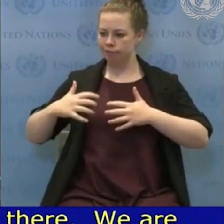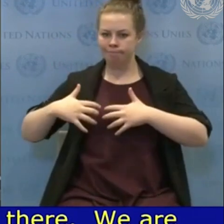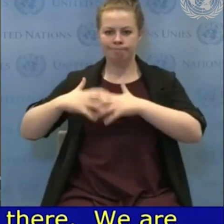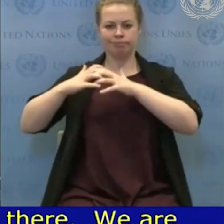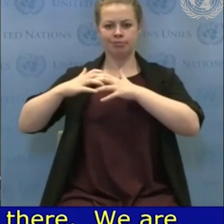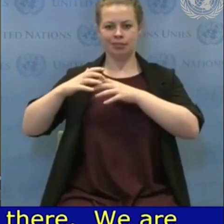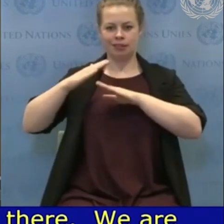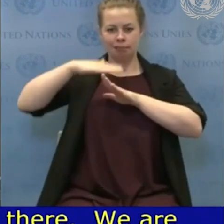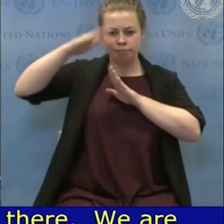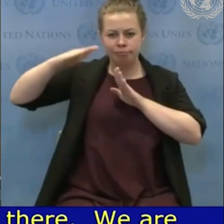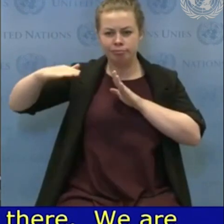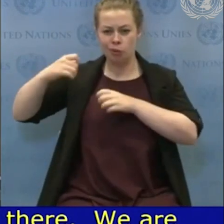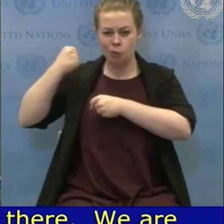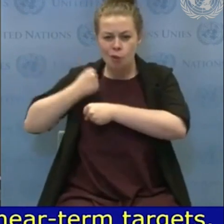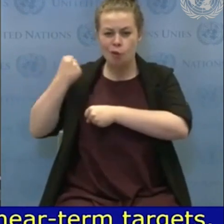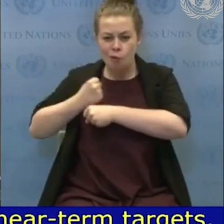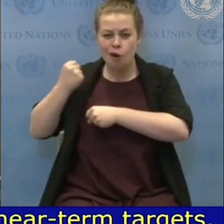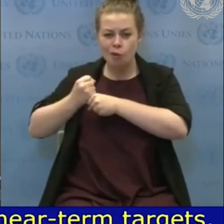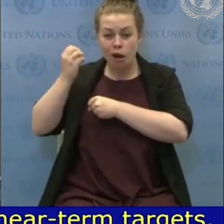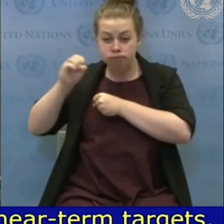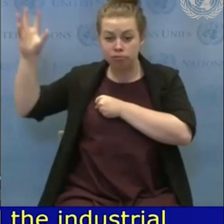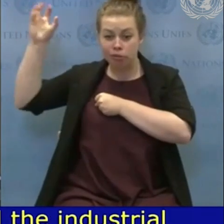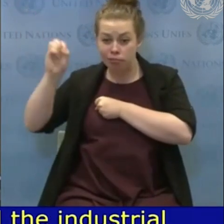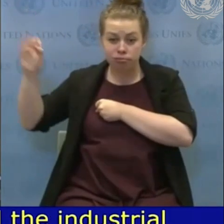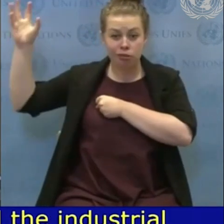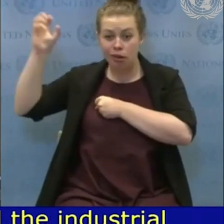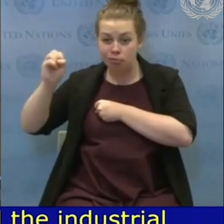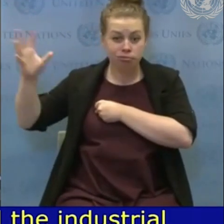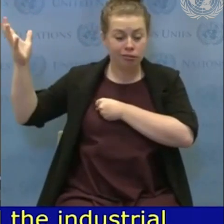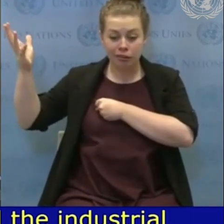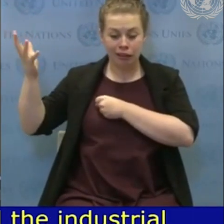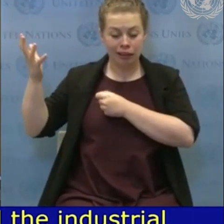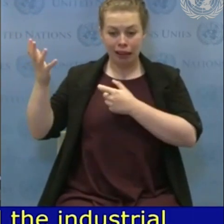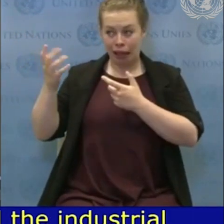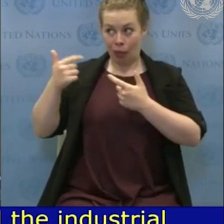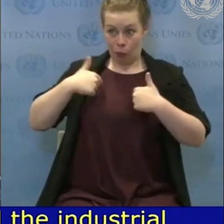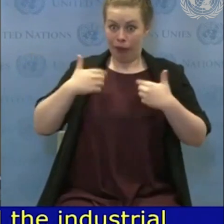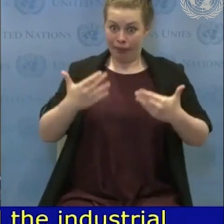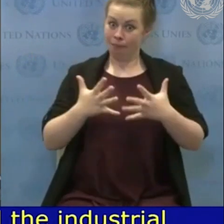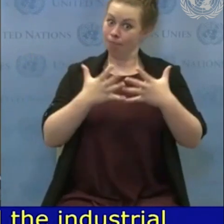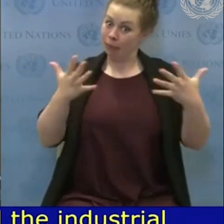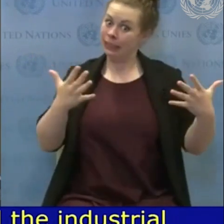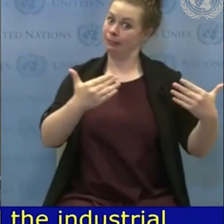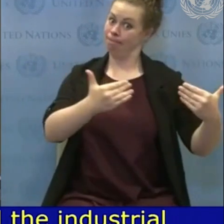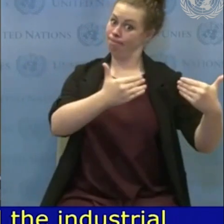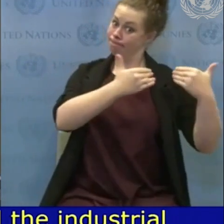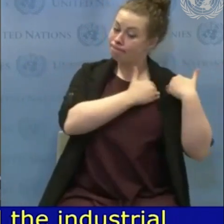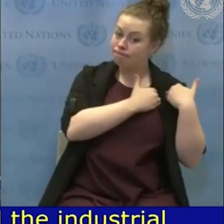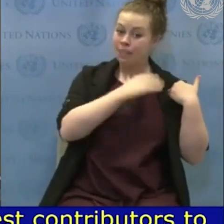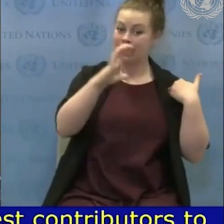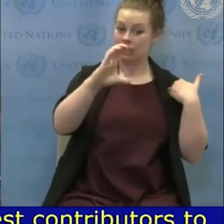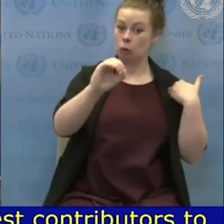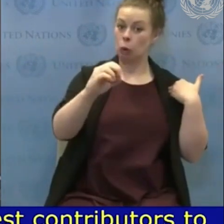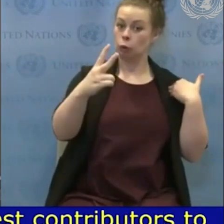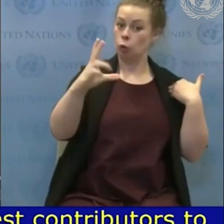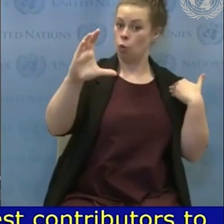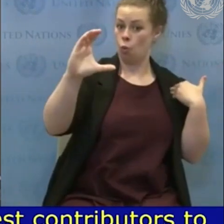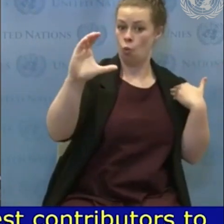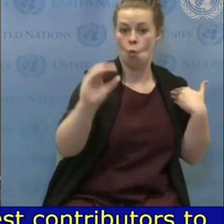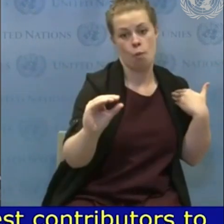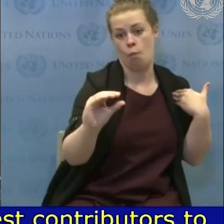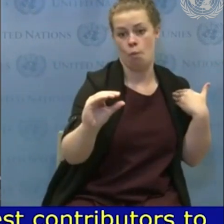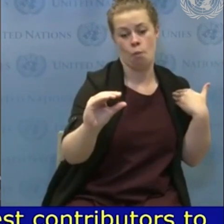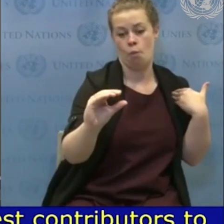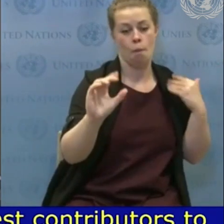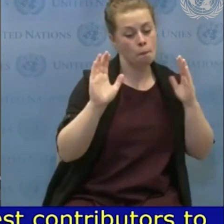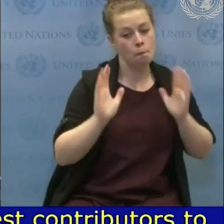has a moral duty to go further and faster to reach net zero emissions as soon as possible, without the use of international